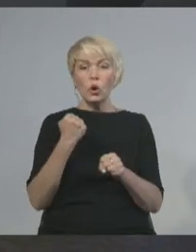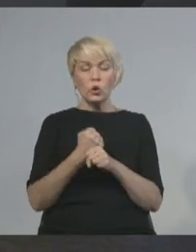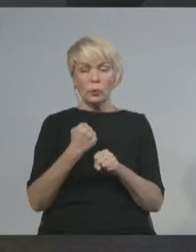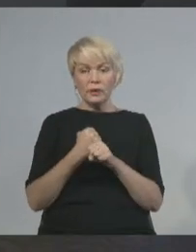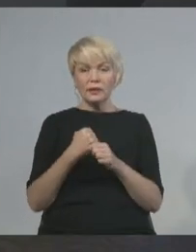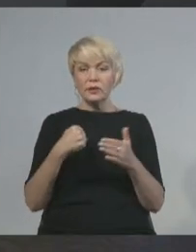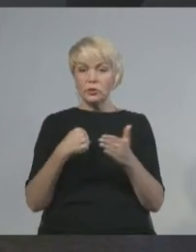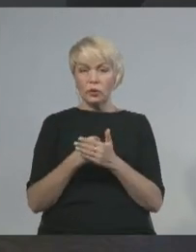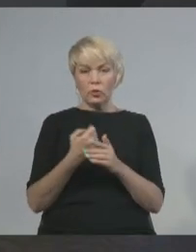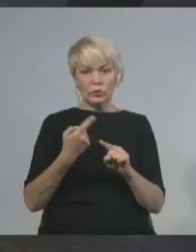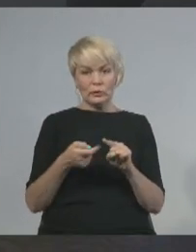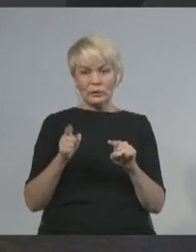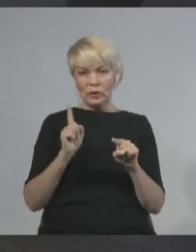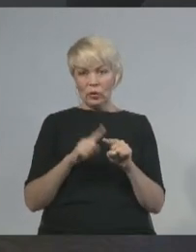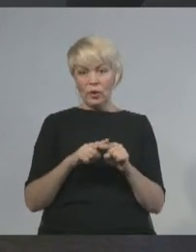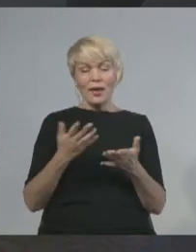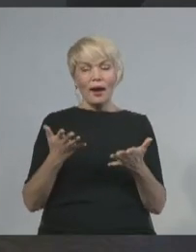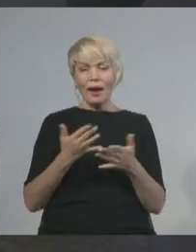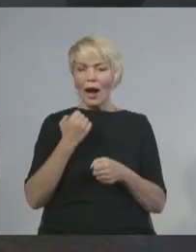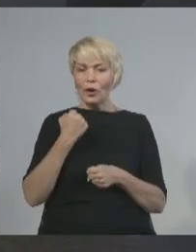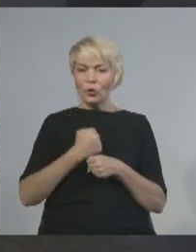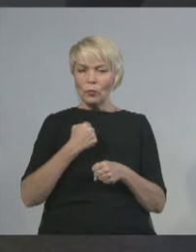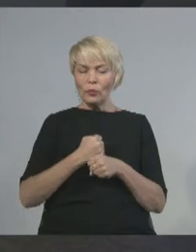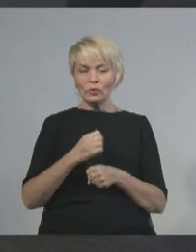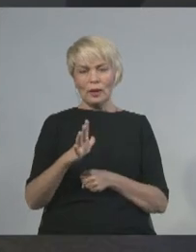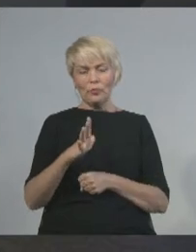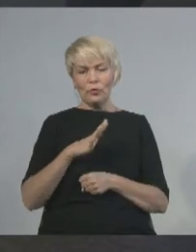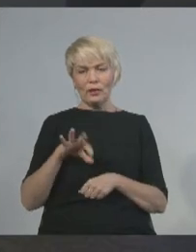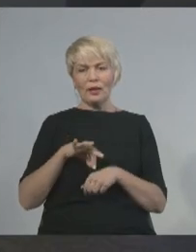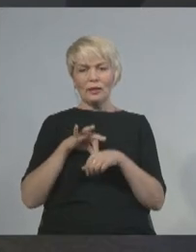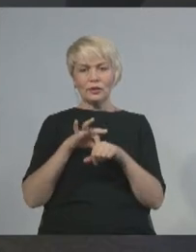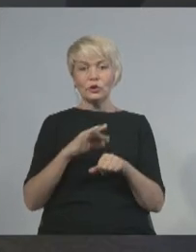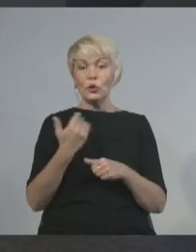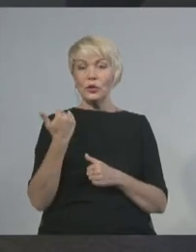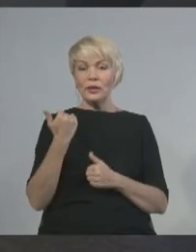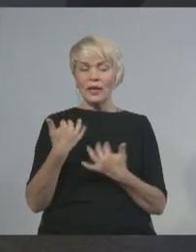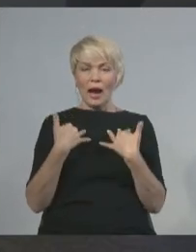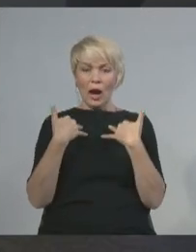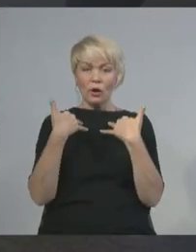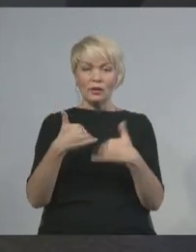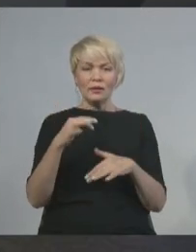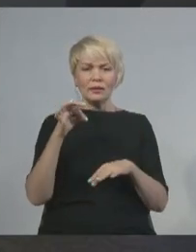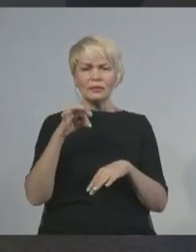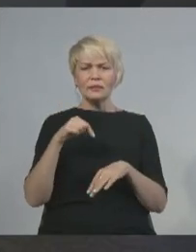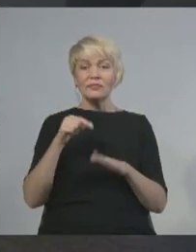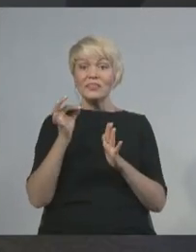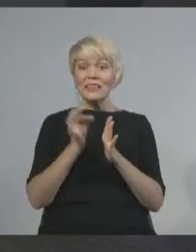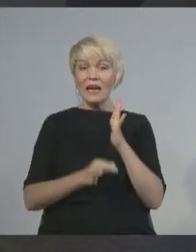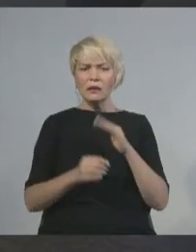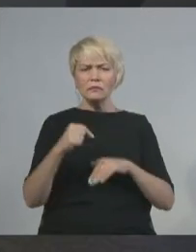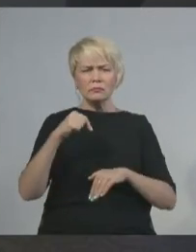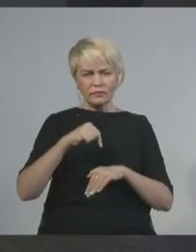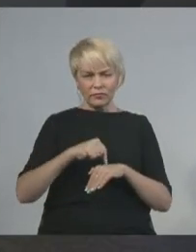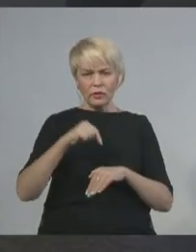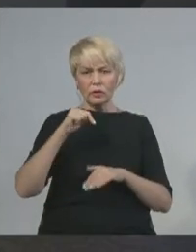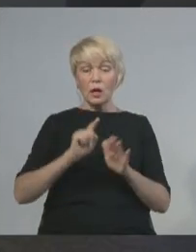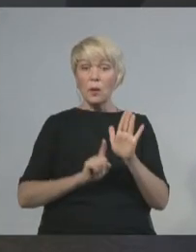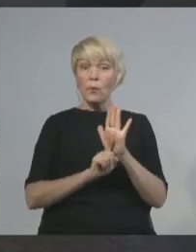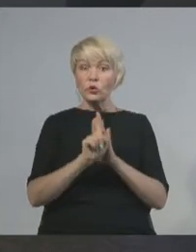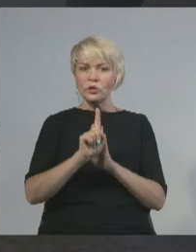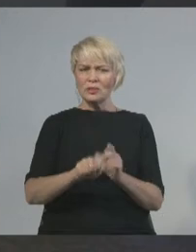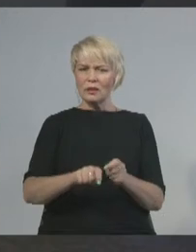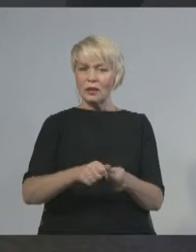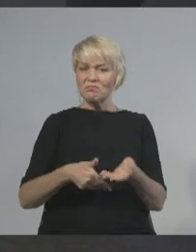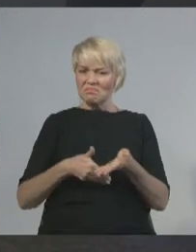audience what did they do to get this that their audience is so responsive